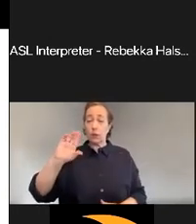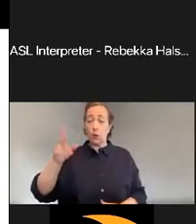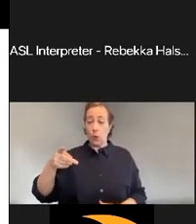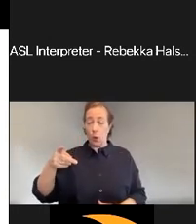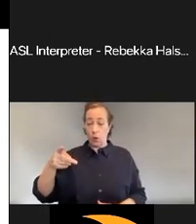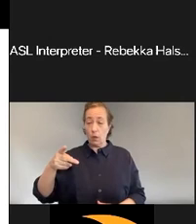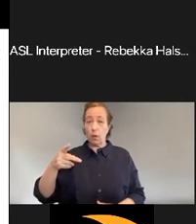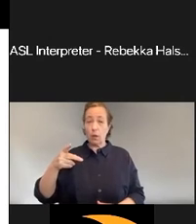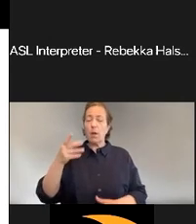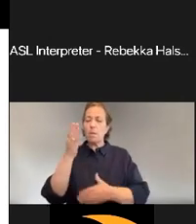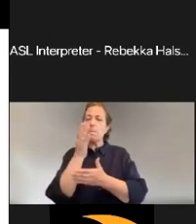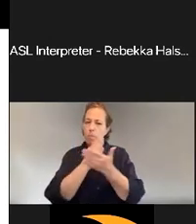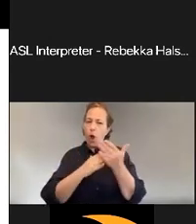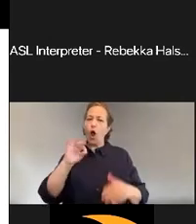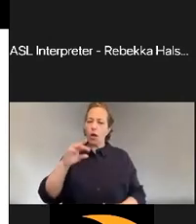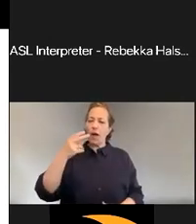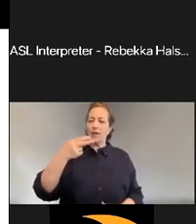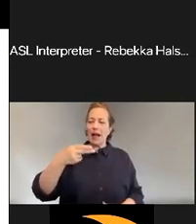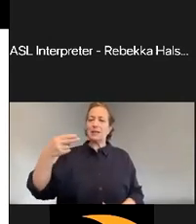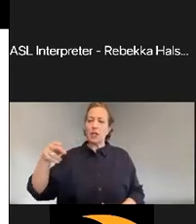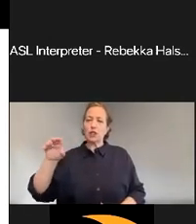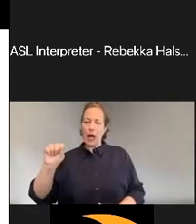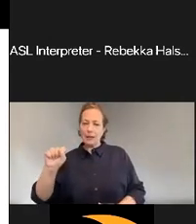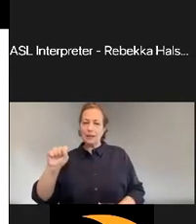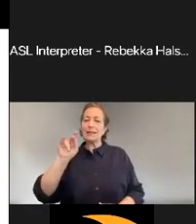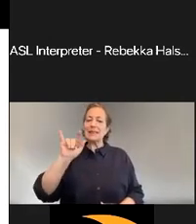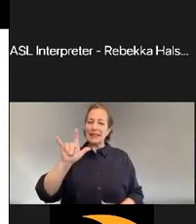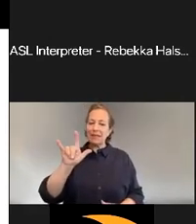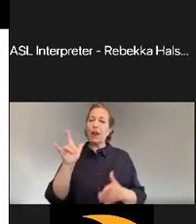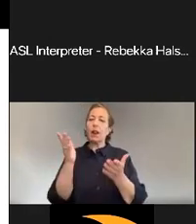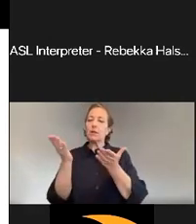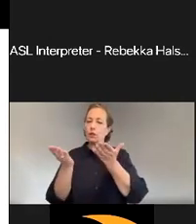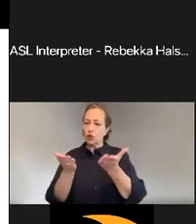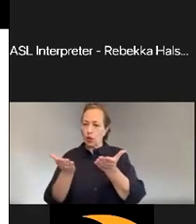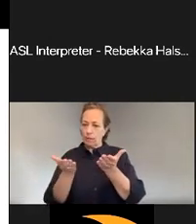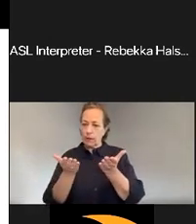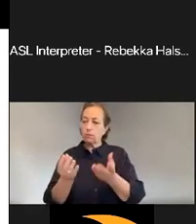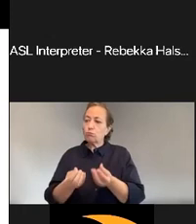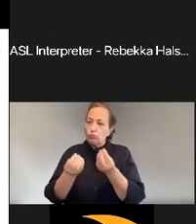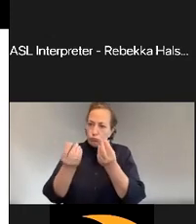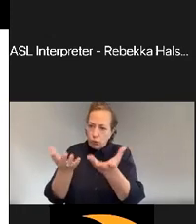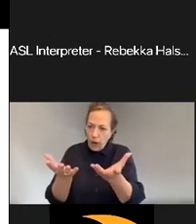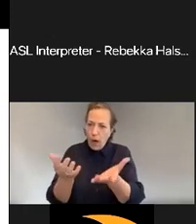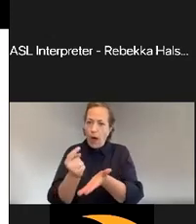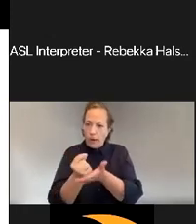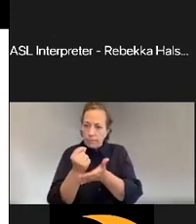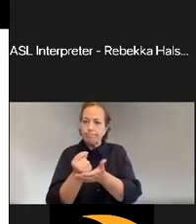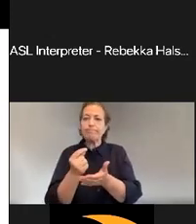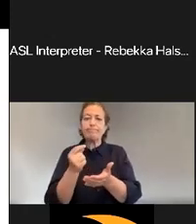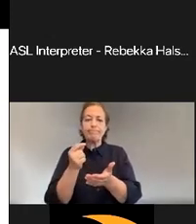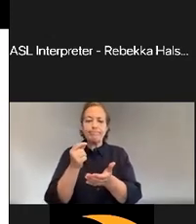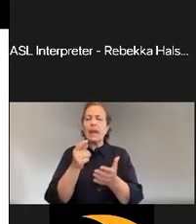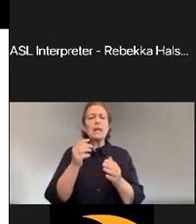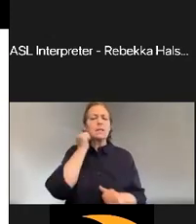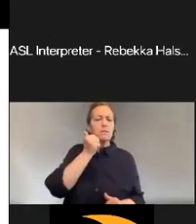of HHS, and they are folks who are civil servants who provide care. They don't provide the daily care, but